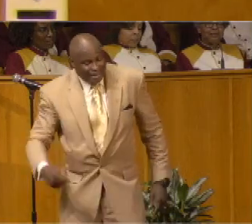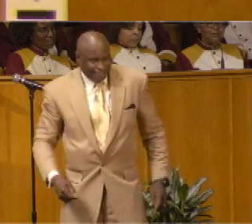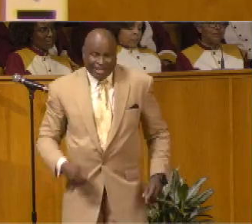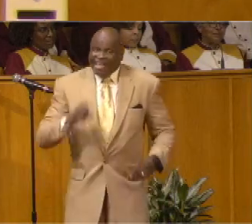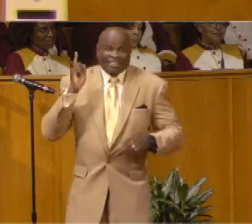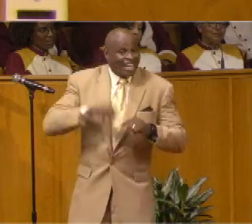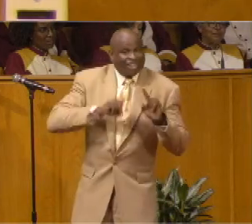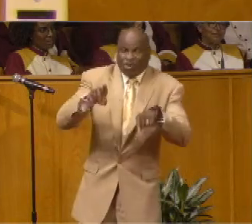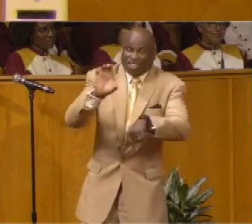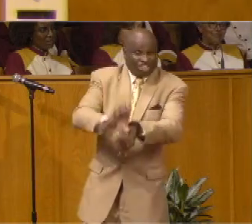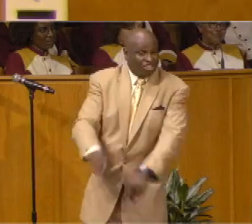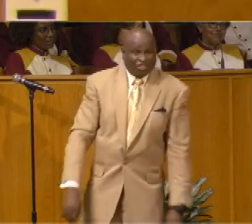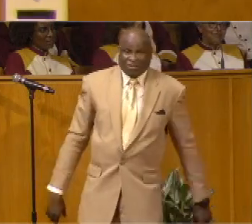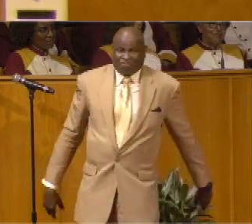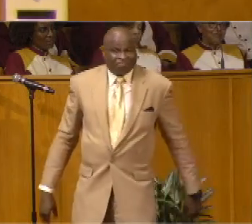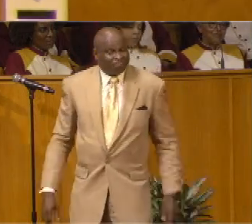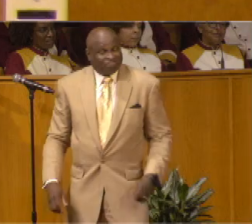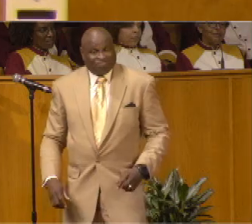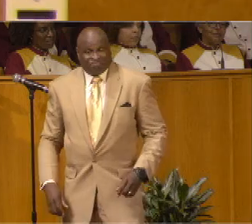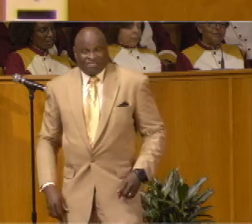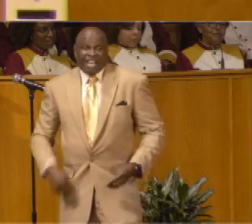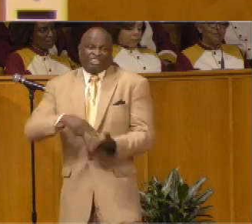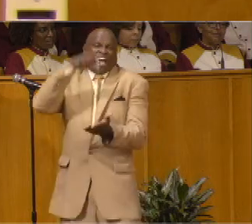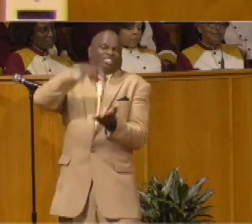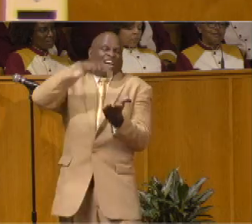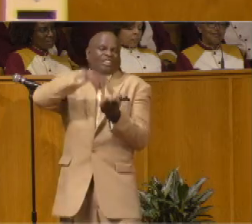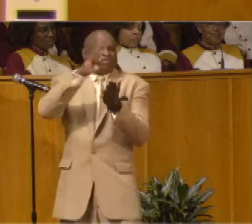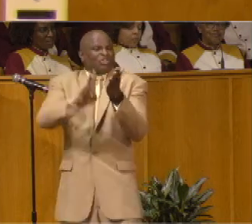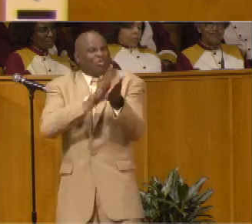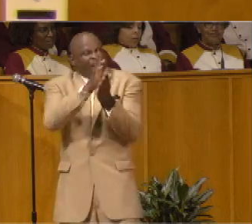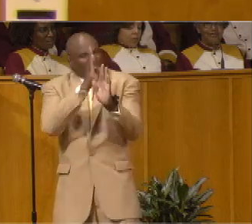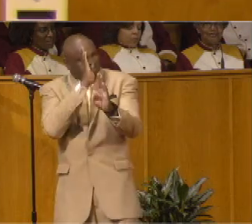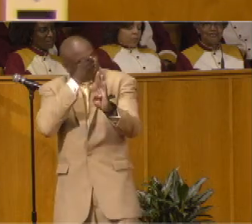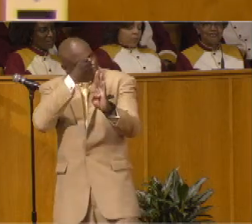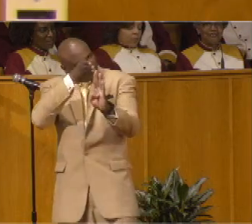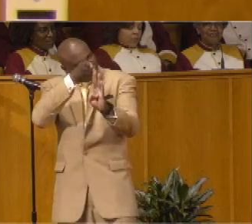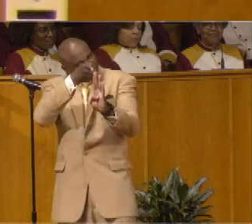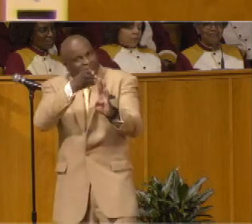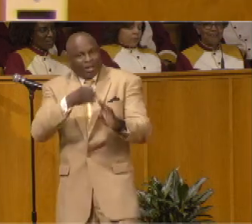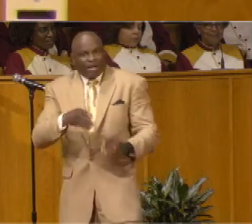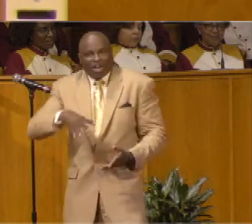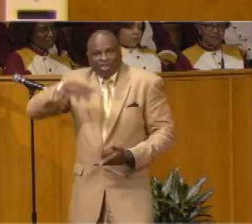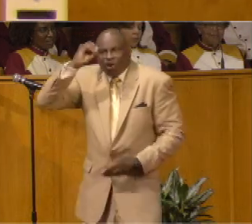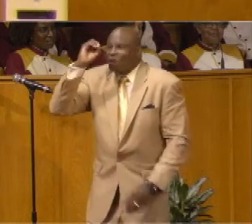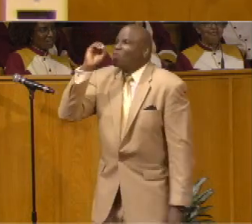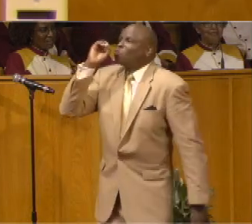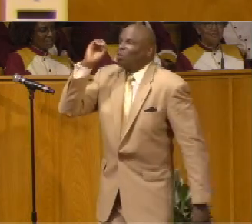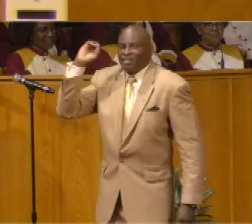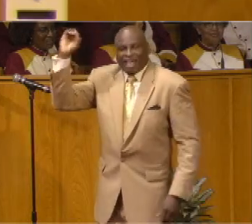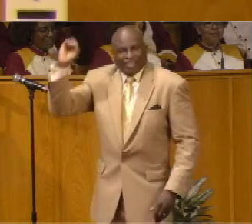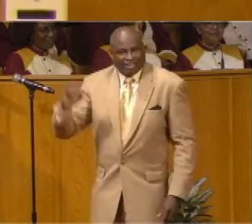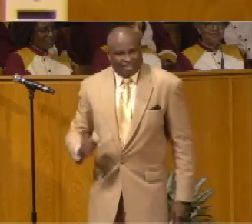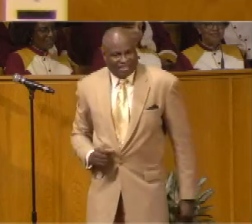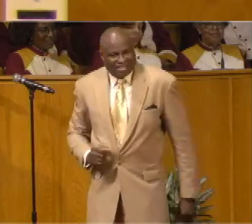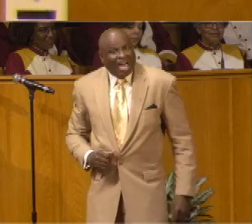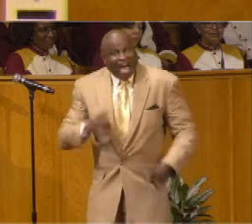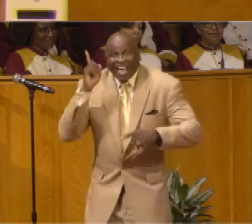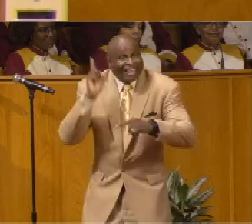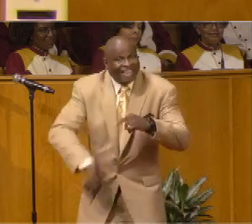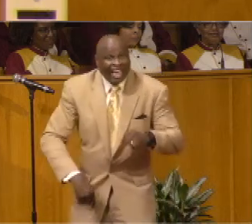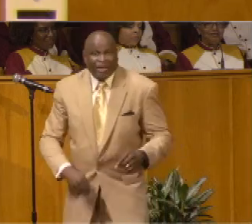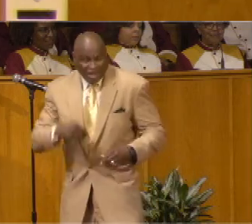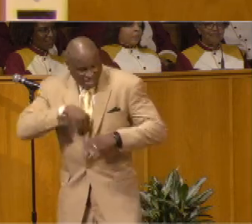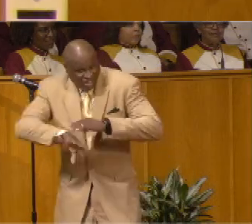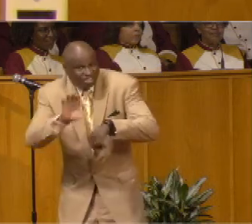I can't go to church and shout for 2 hours and not learn anything. I can't be